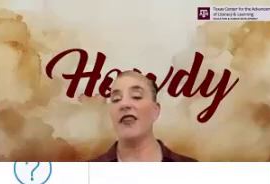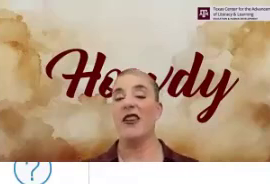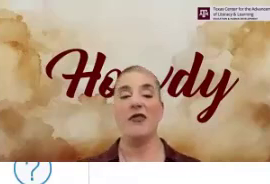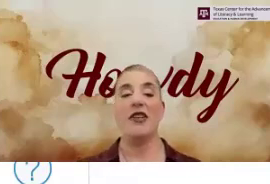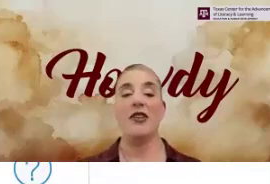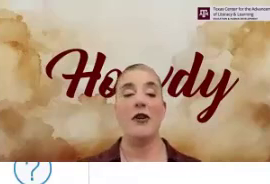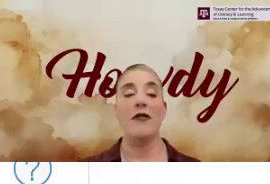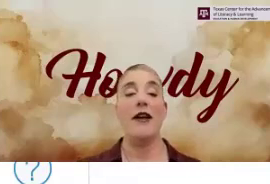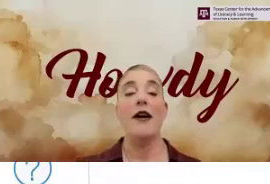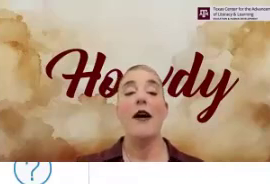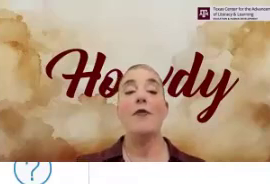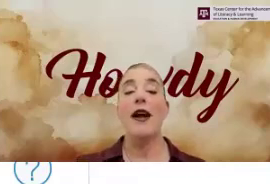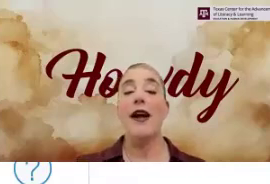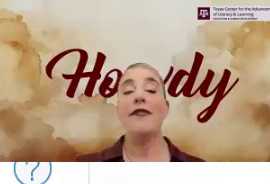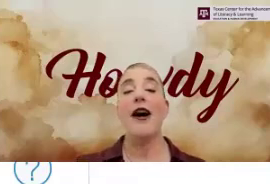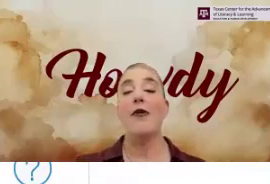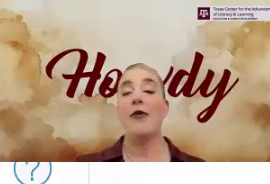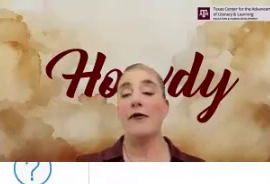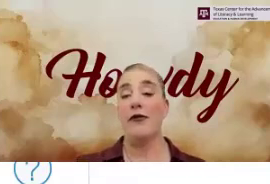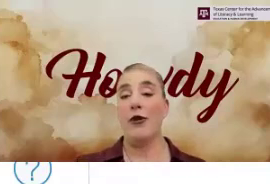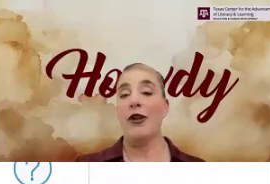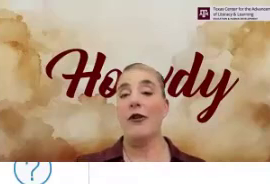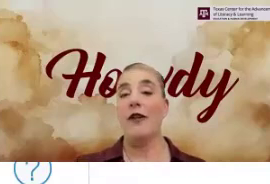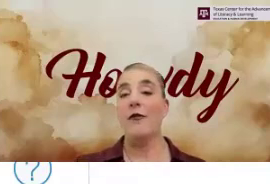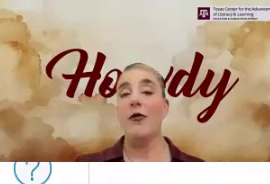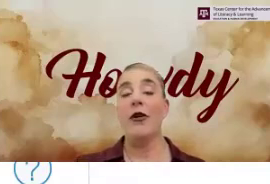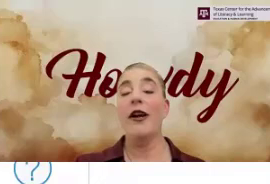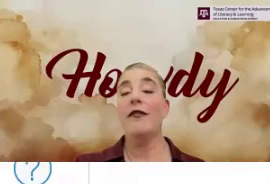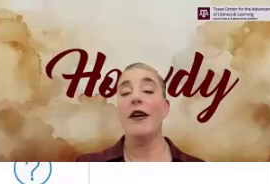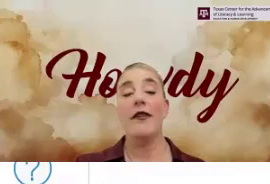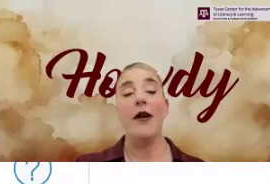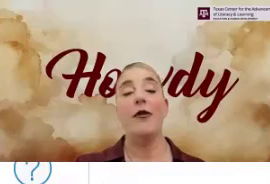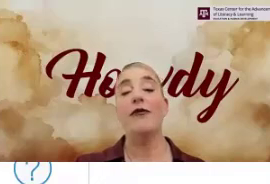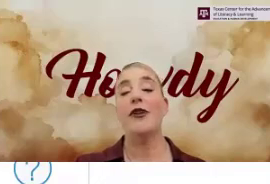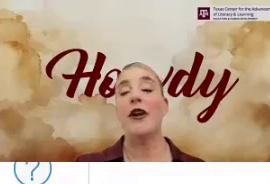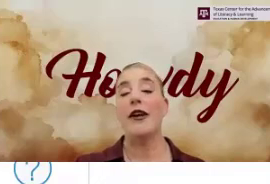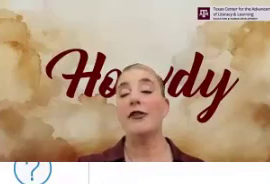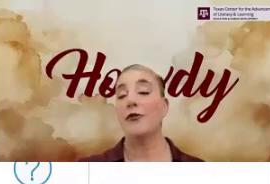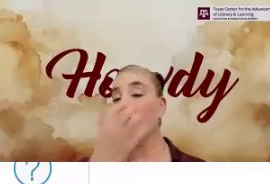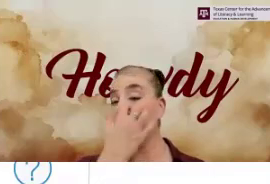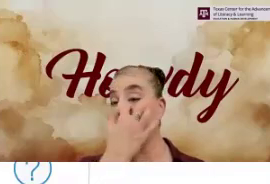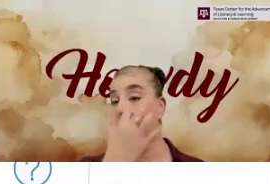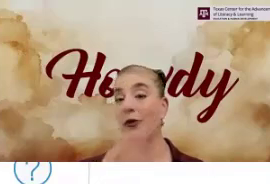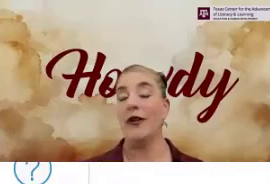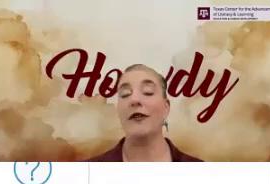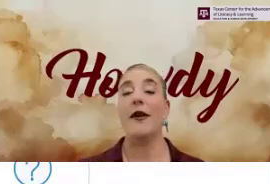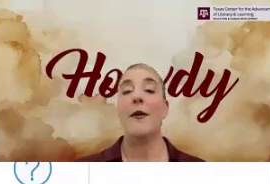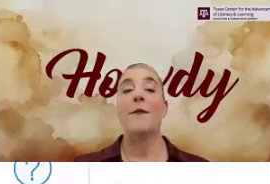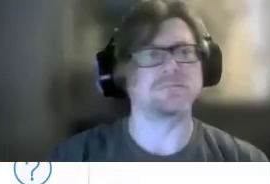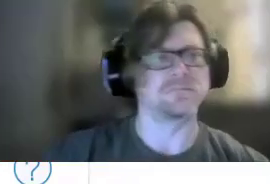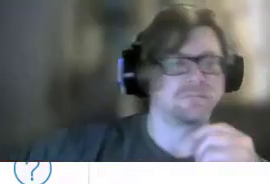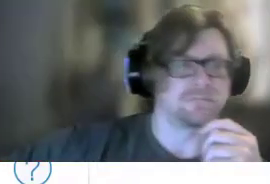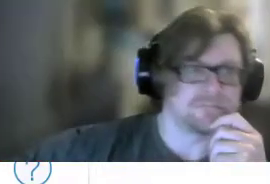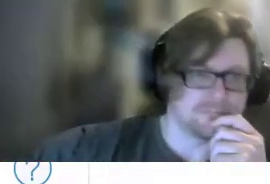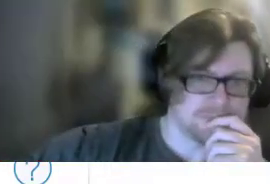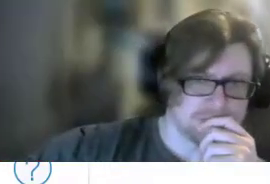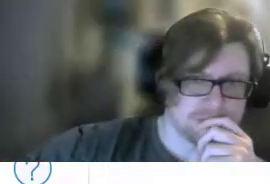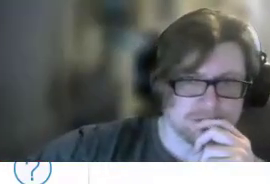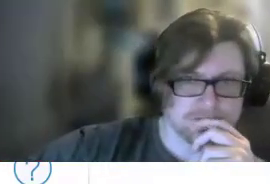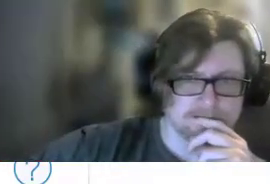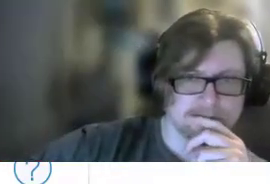they don't need to know that. But I've got one for you. And the more I've got one for you guys to practice with.